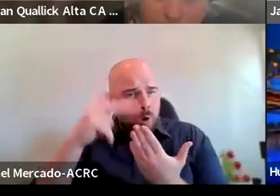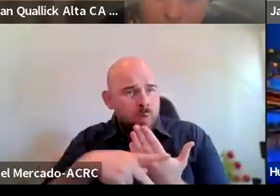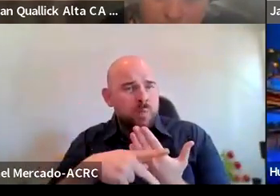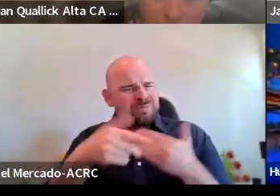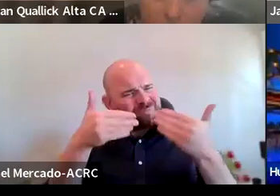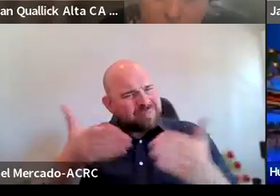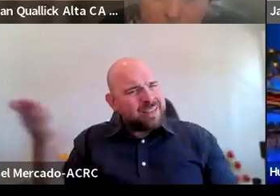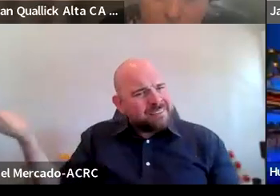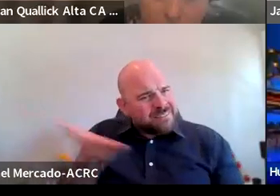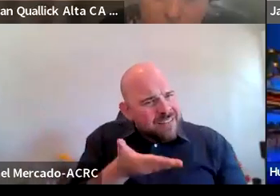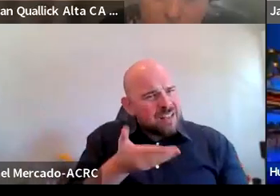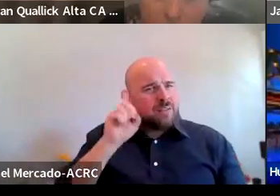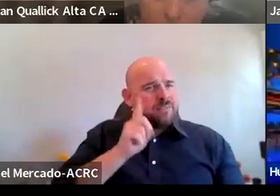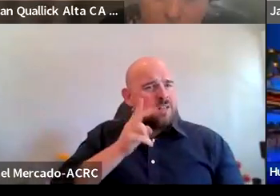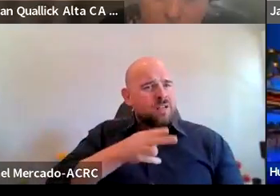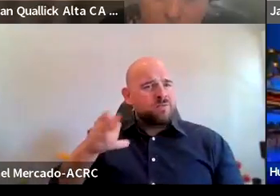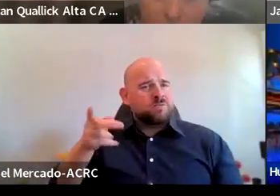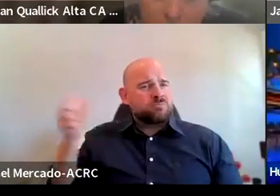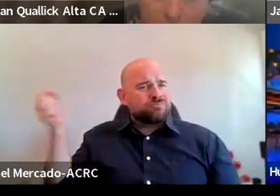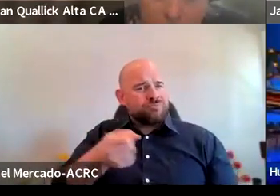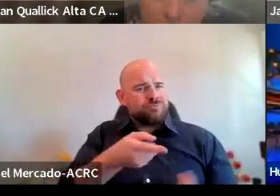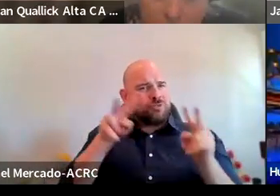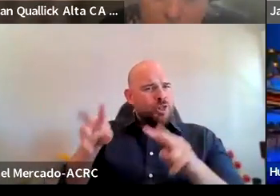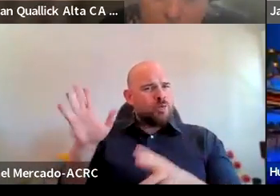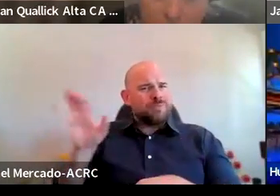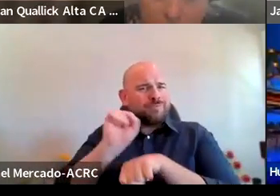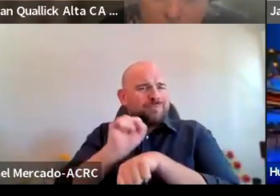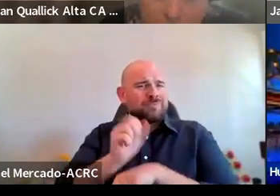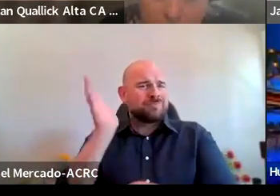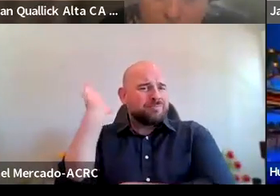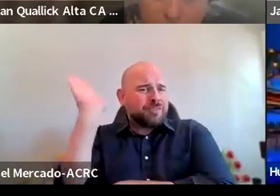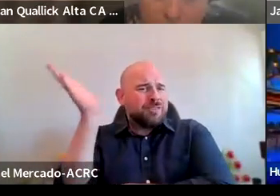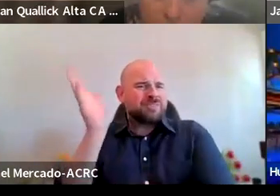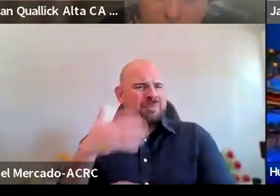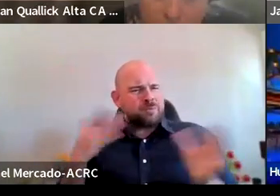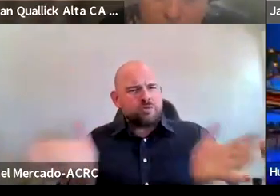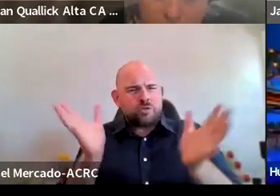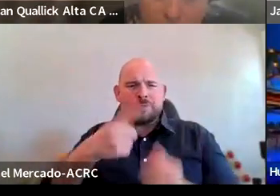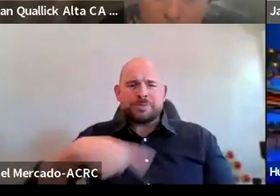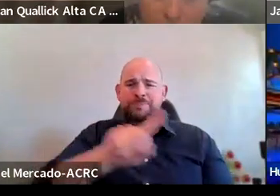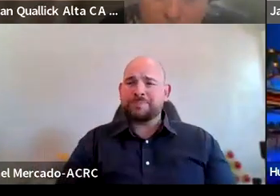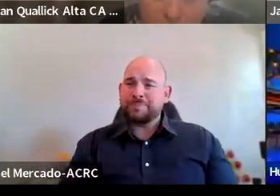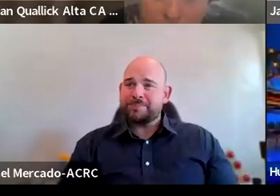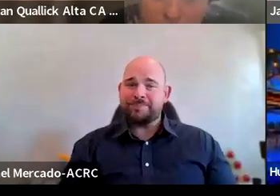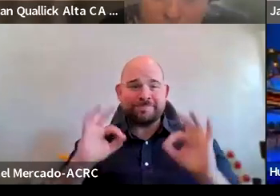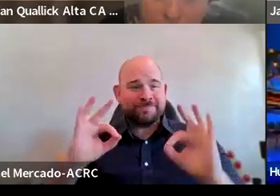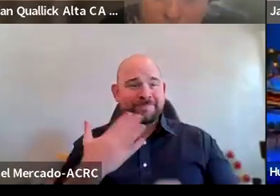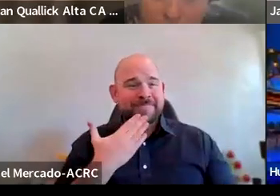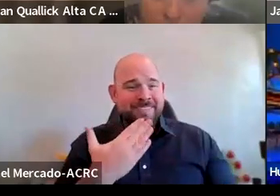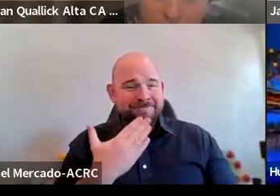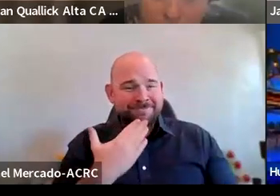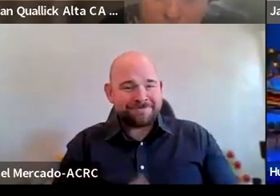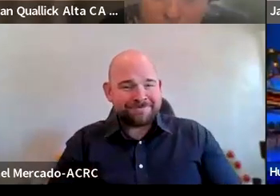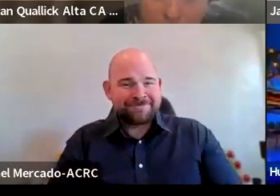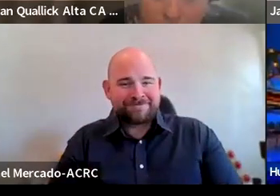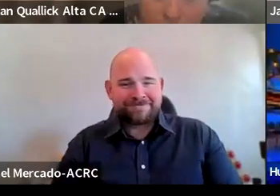see this and see their disability in a positive frame. So I encourage people to bring deaf presenters, deaf